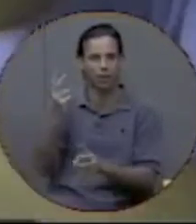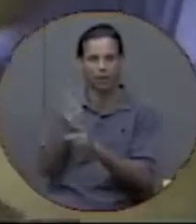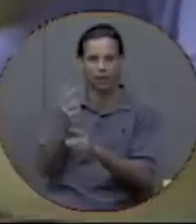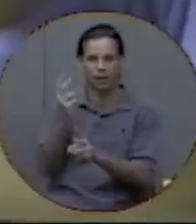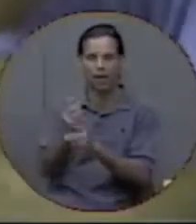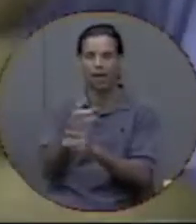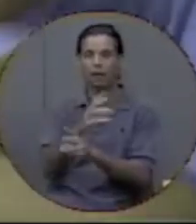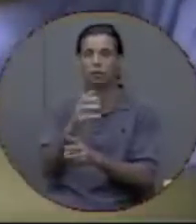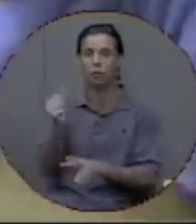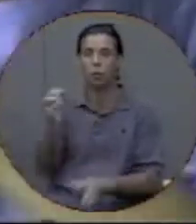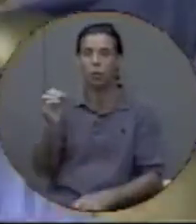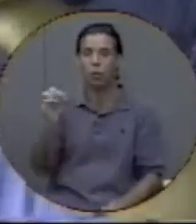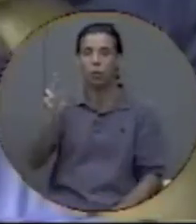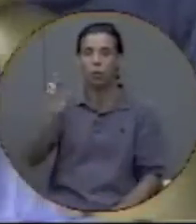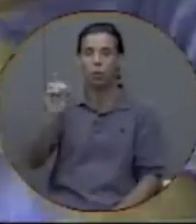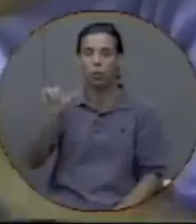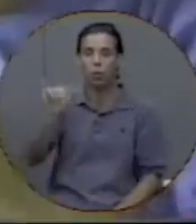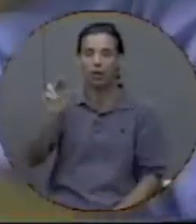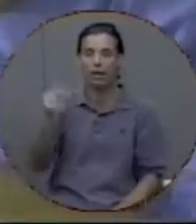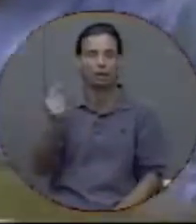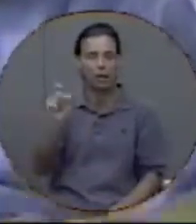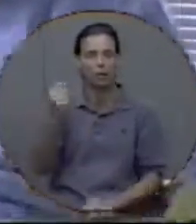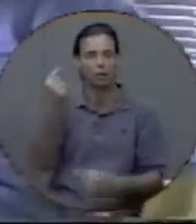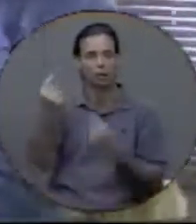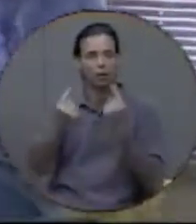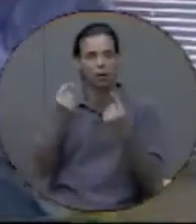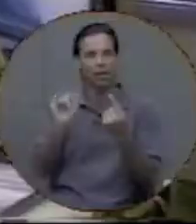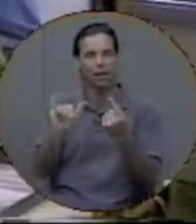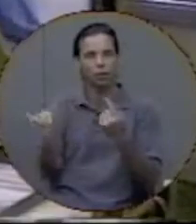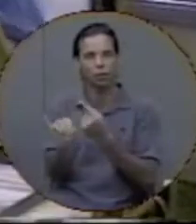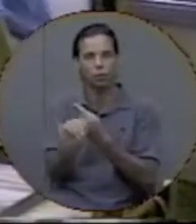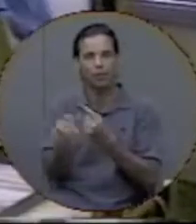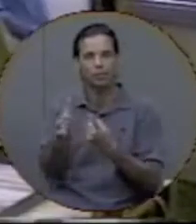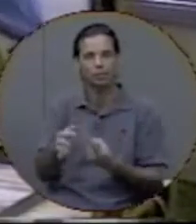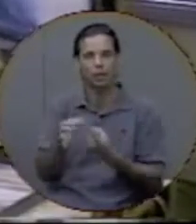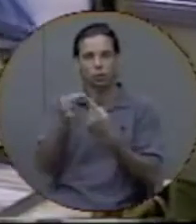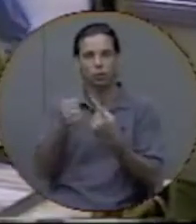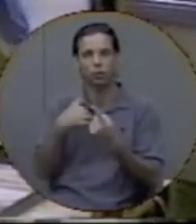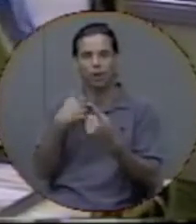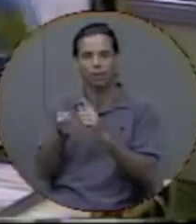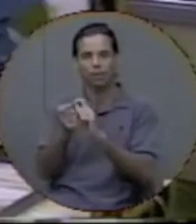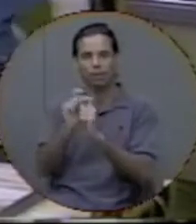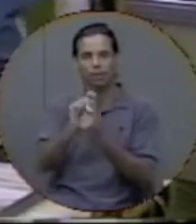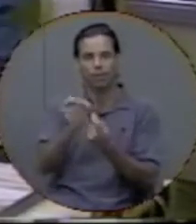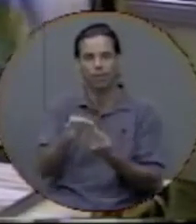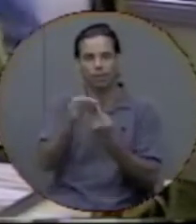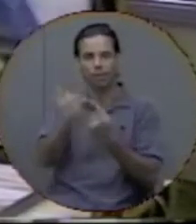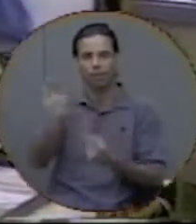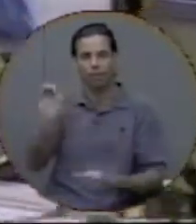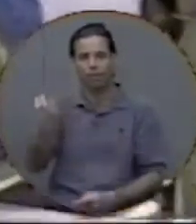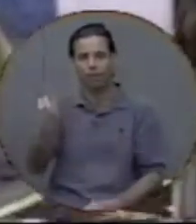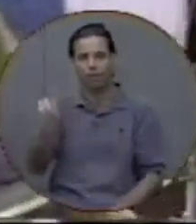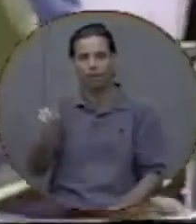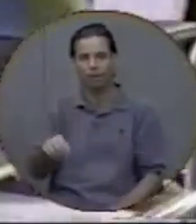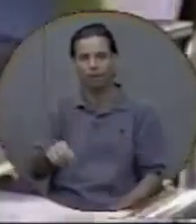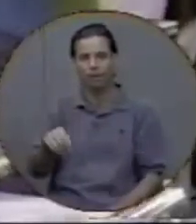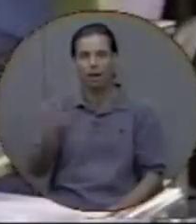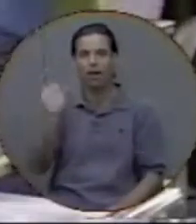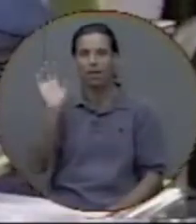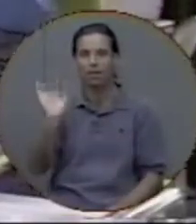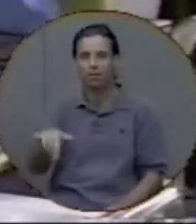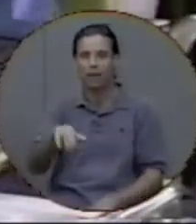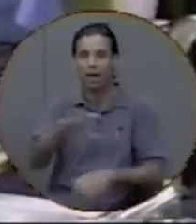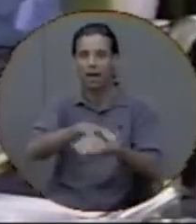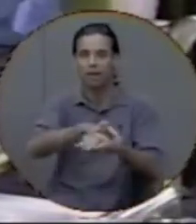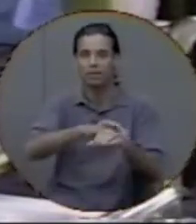also need to be taken into consideration, especially have an adaptive bed. Those cuffs that I just put